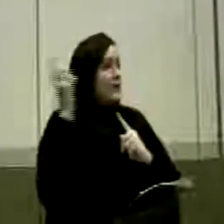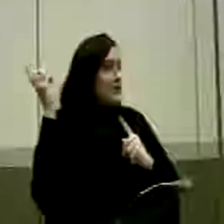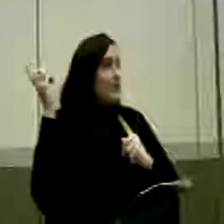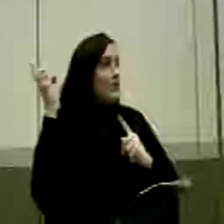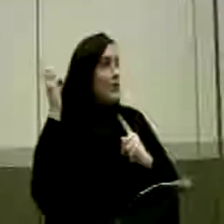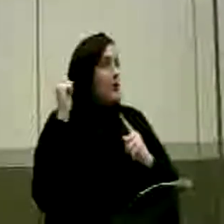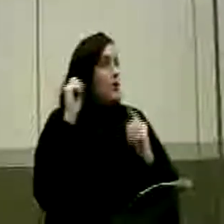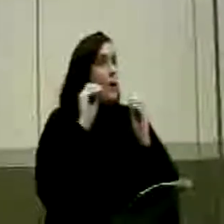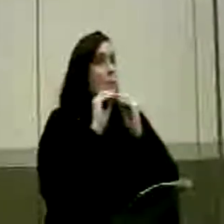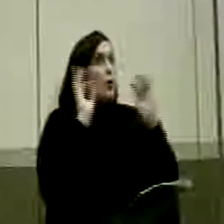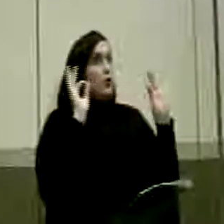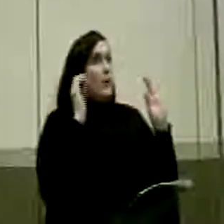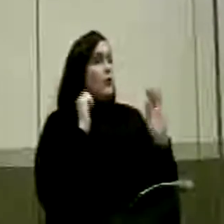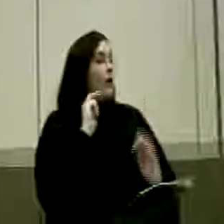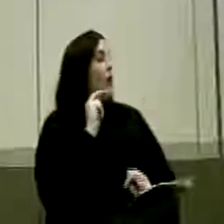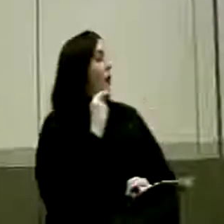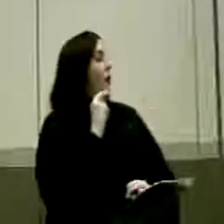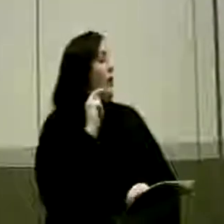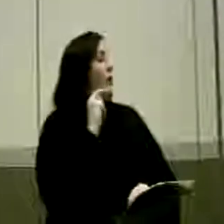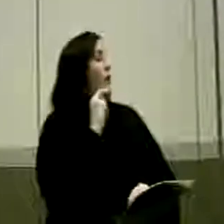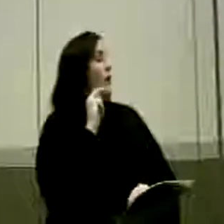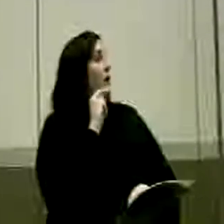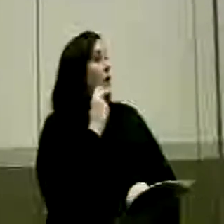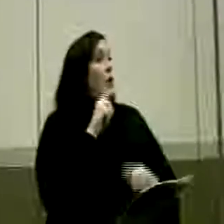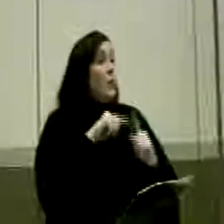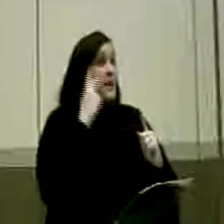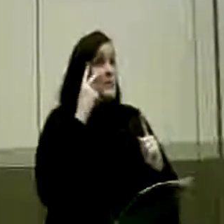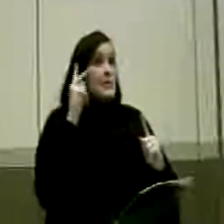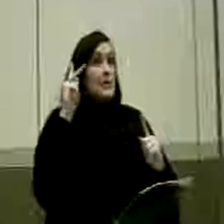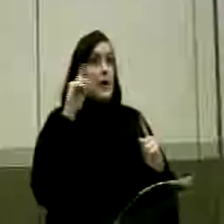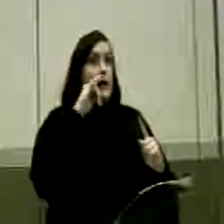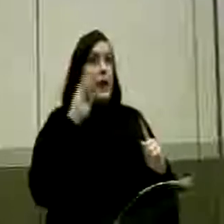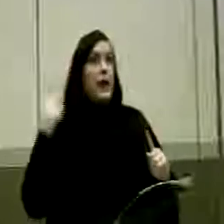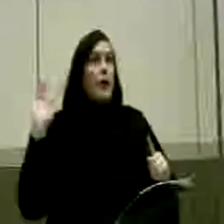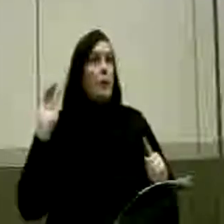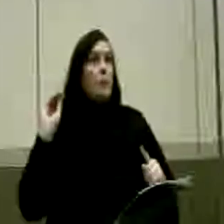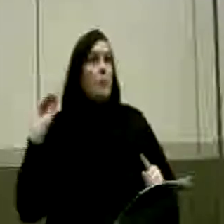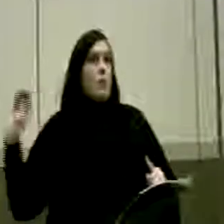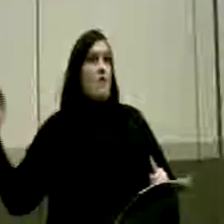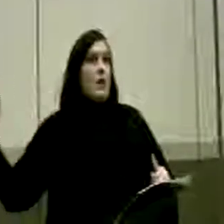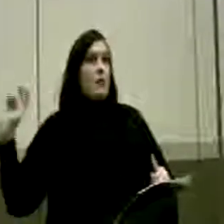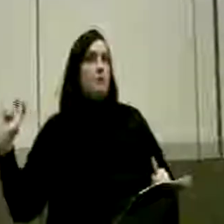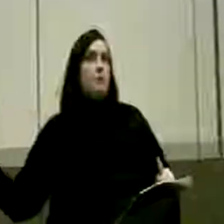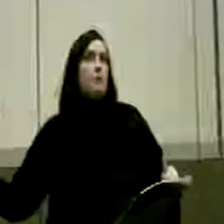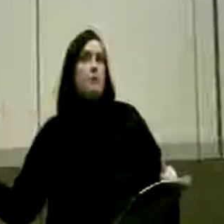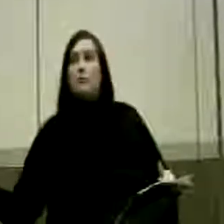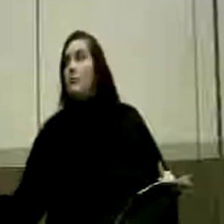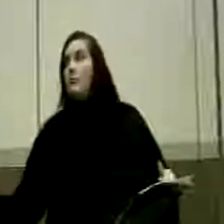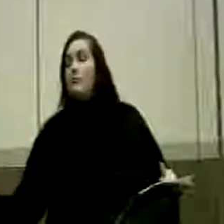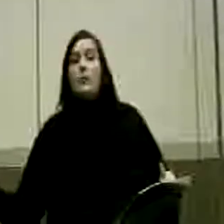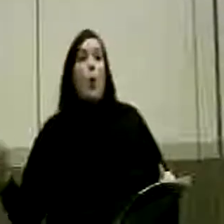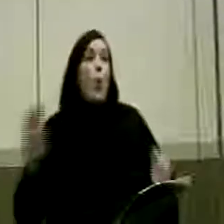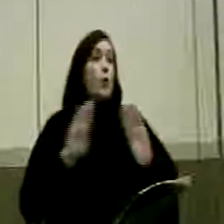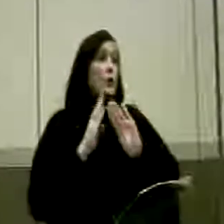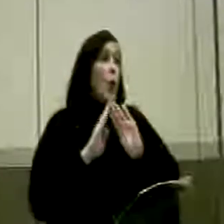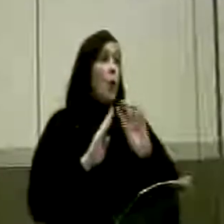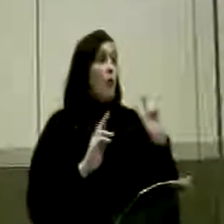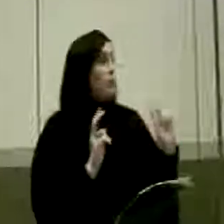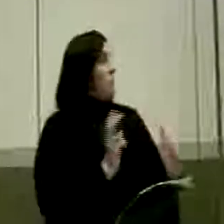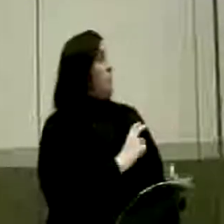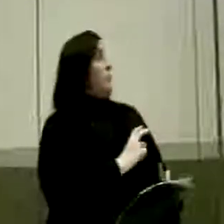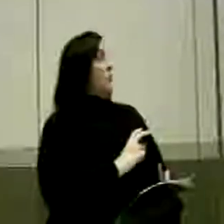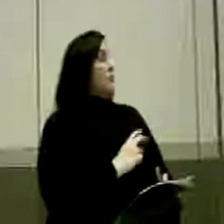so they're going to be more distracted whenever they see something like a kid like moving back here, or a kid moving here, or a door opening here,